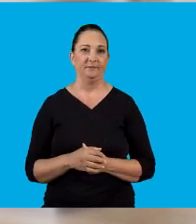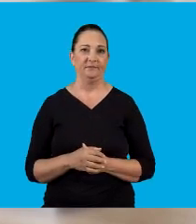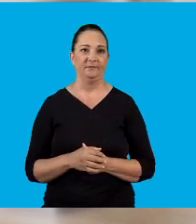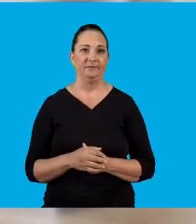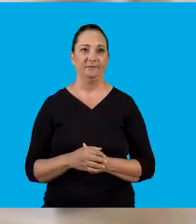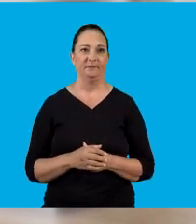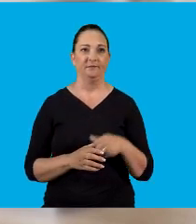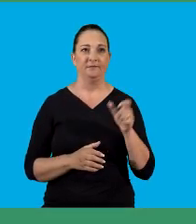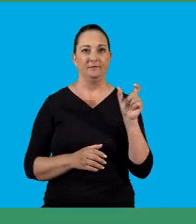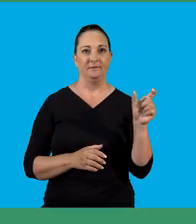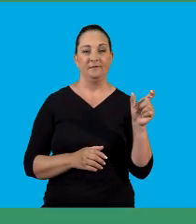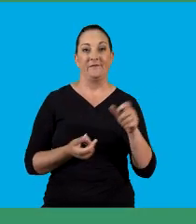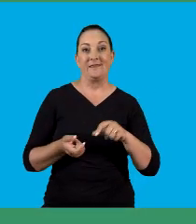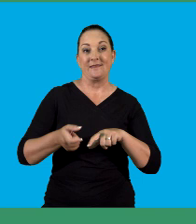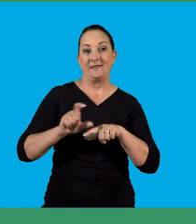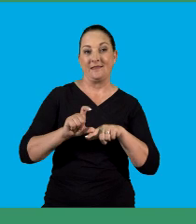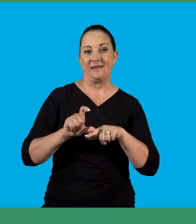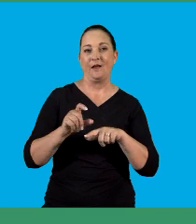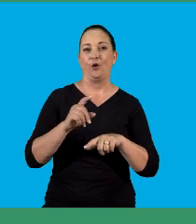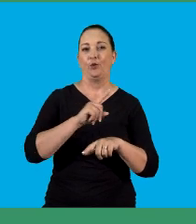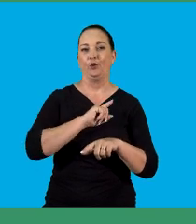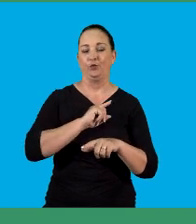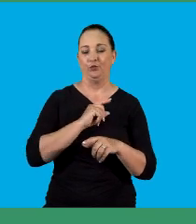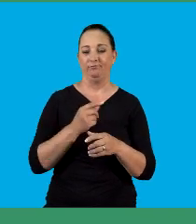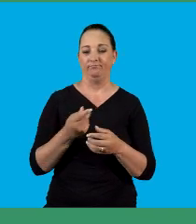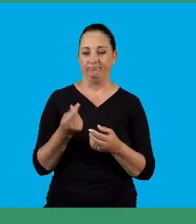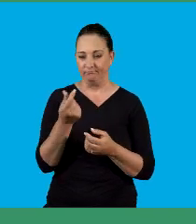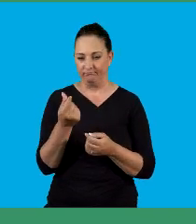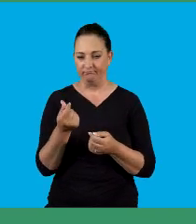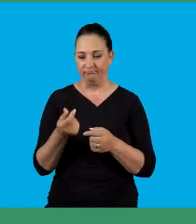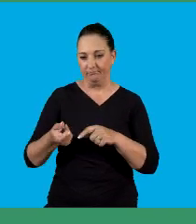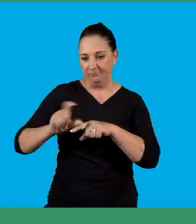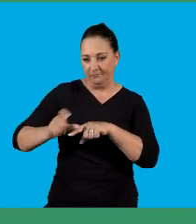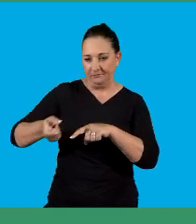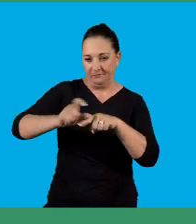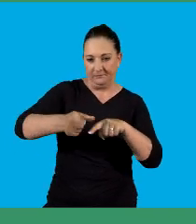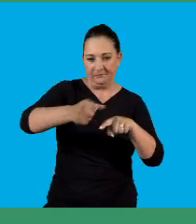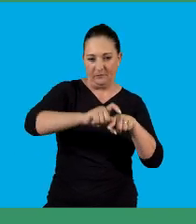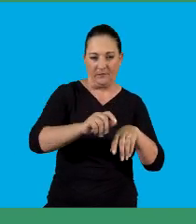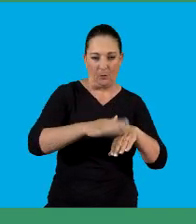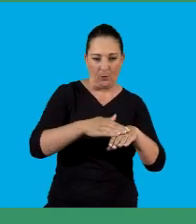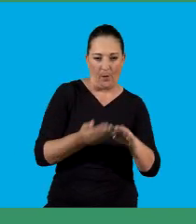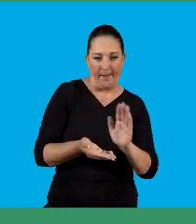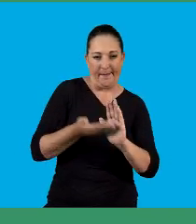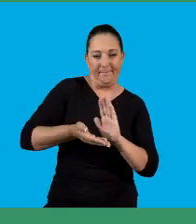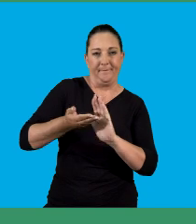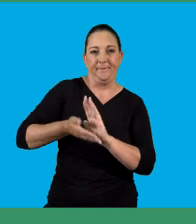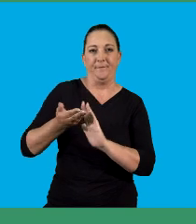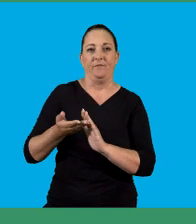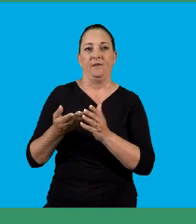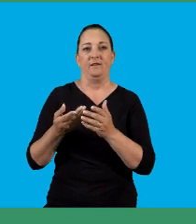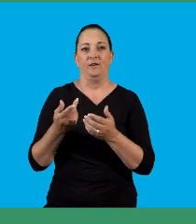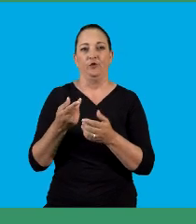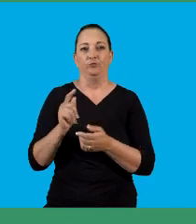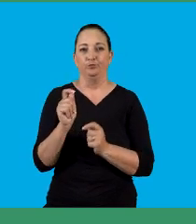word there. Inflation, it's the general increase in the price of goods and services and a fall in the purchasing value